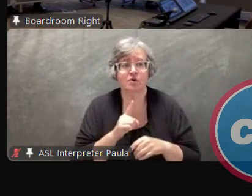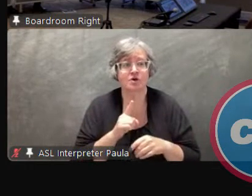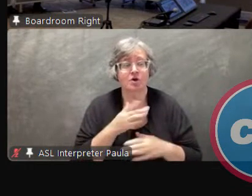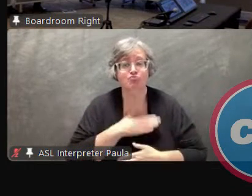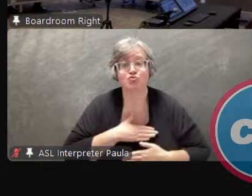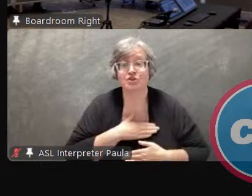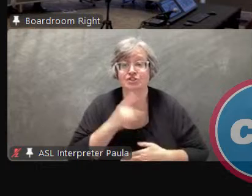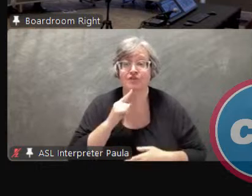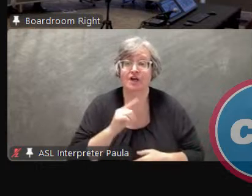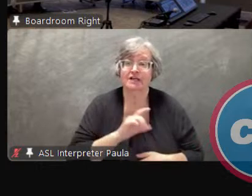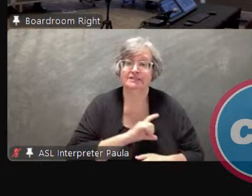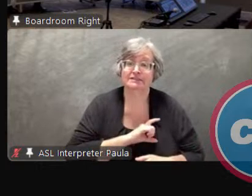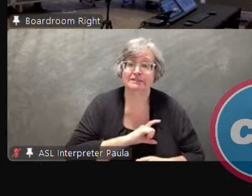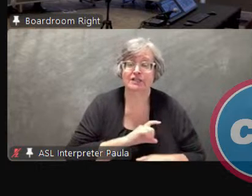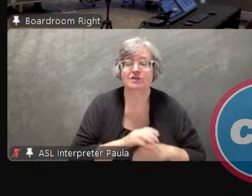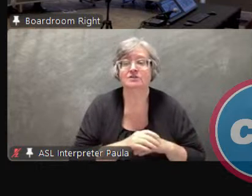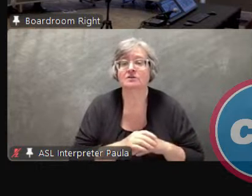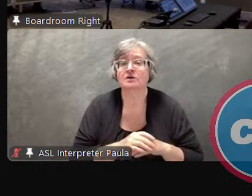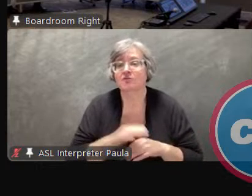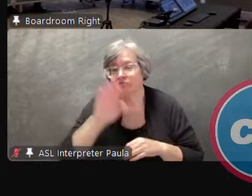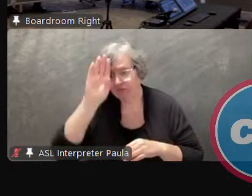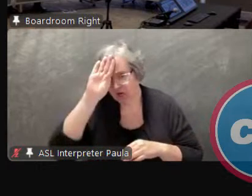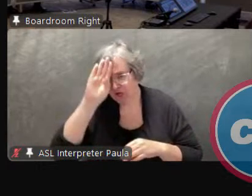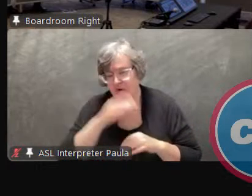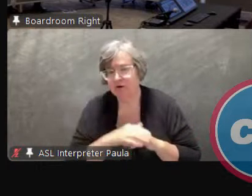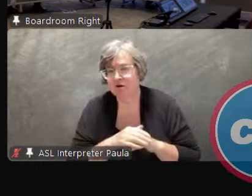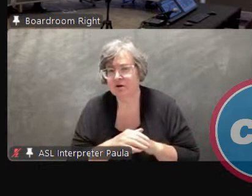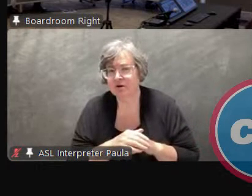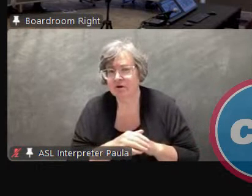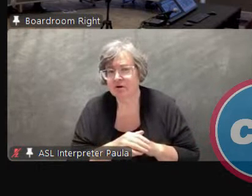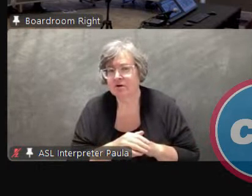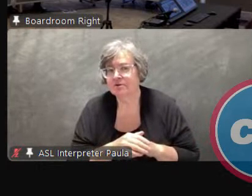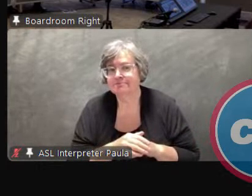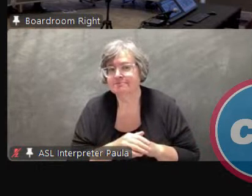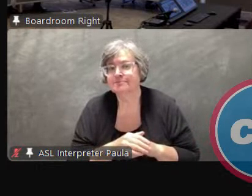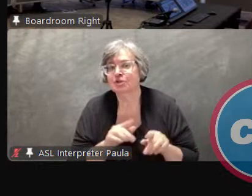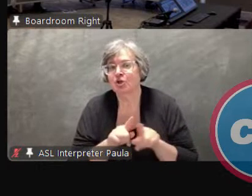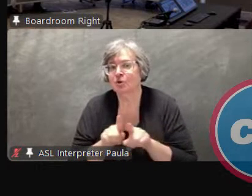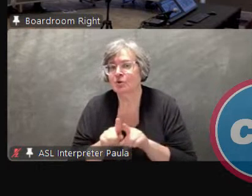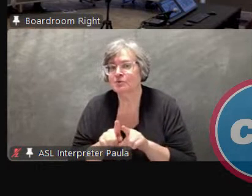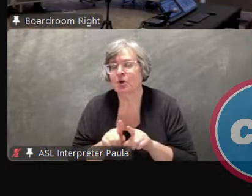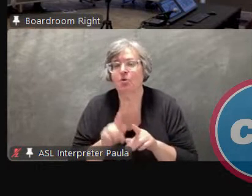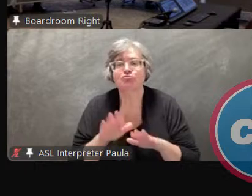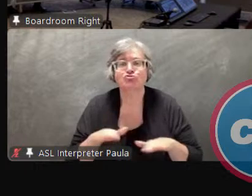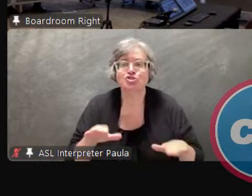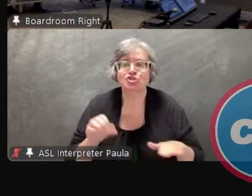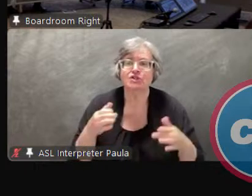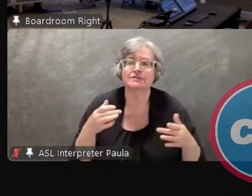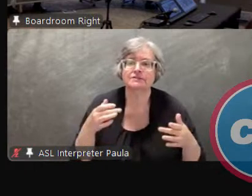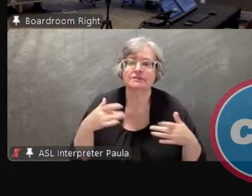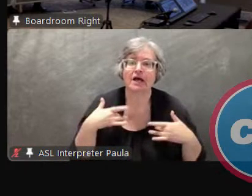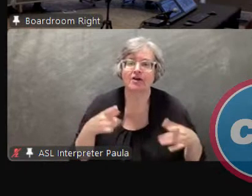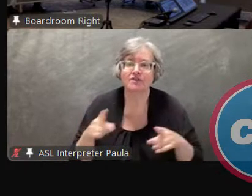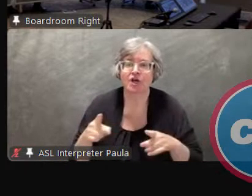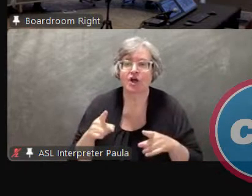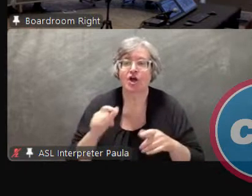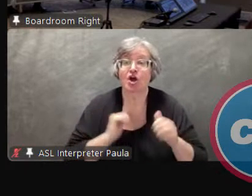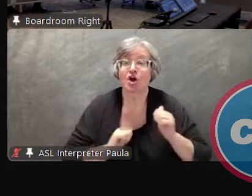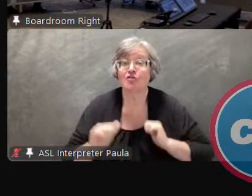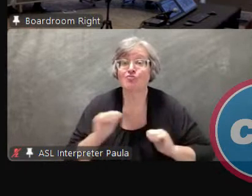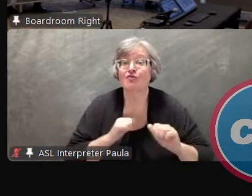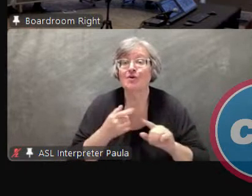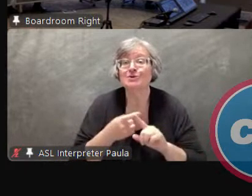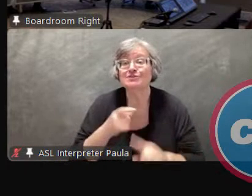Departments, Cigna, as well as our wellness partners, children's activities, and a performance by the Jesse White